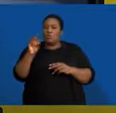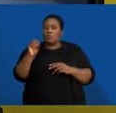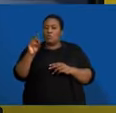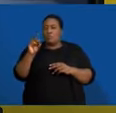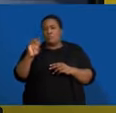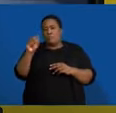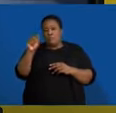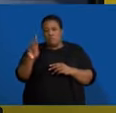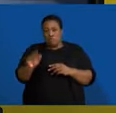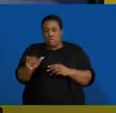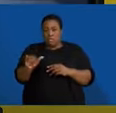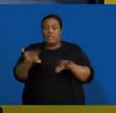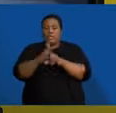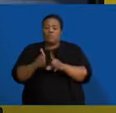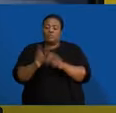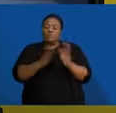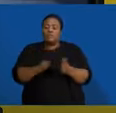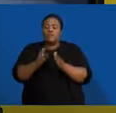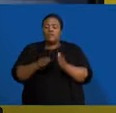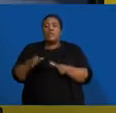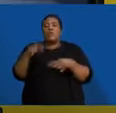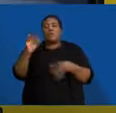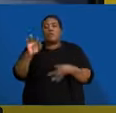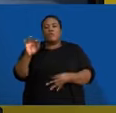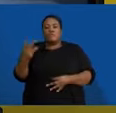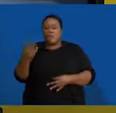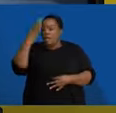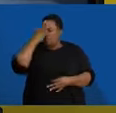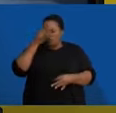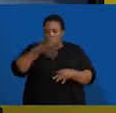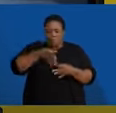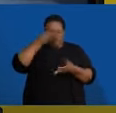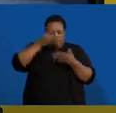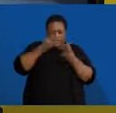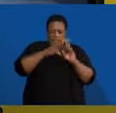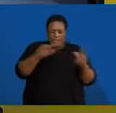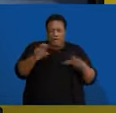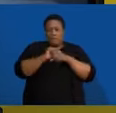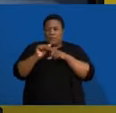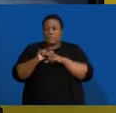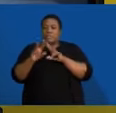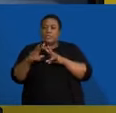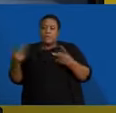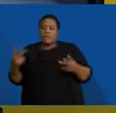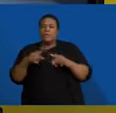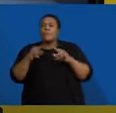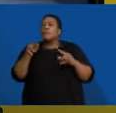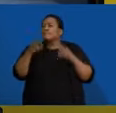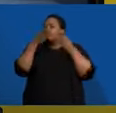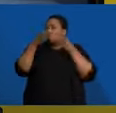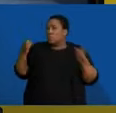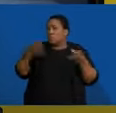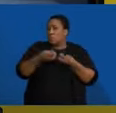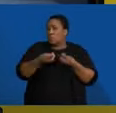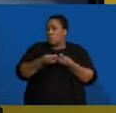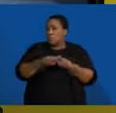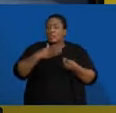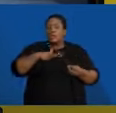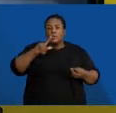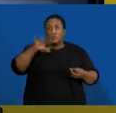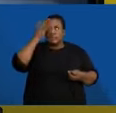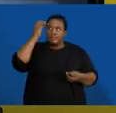paper 2. I know that we all study differently, we all practice differently, but these are just general things that we want you to